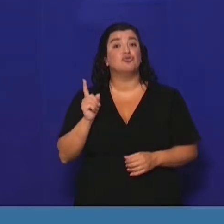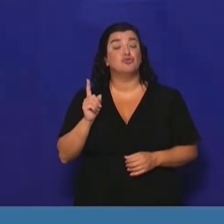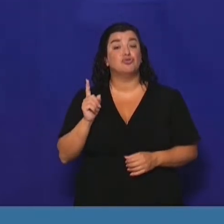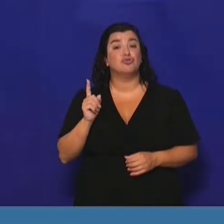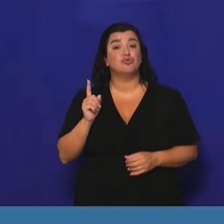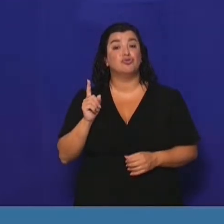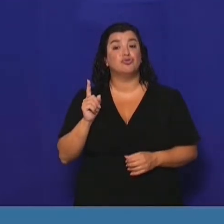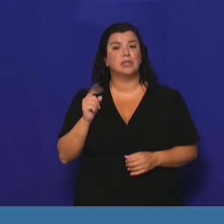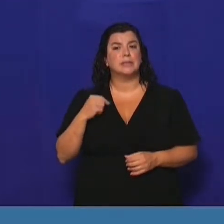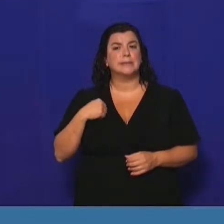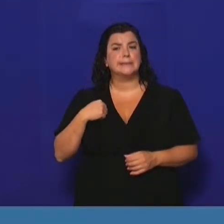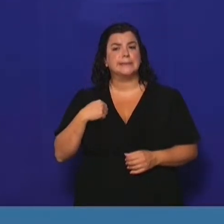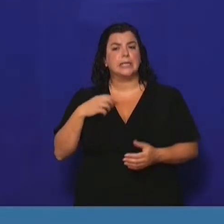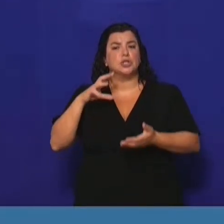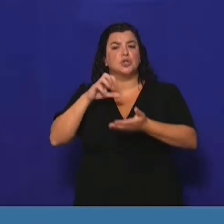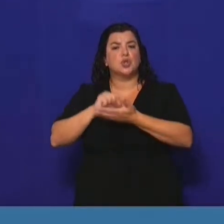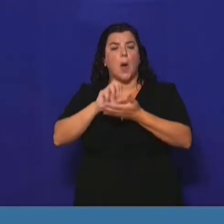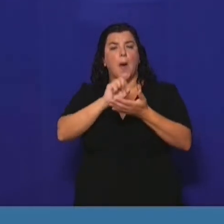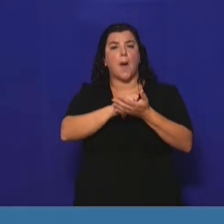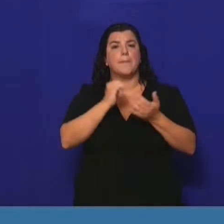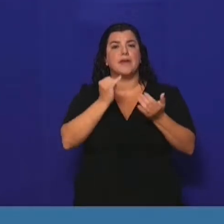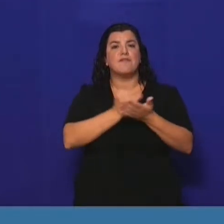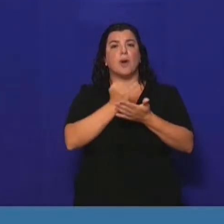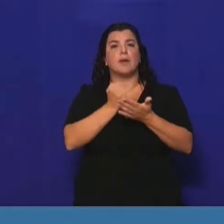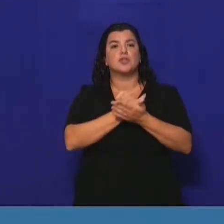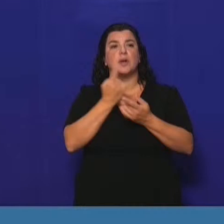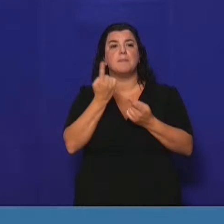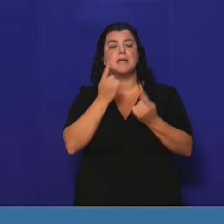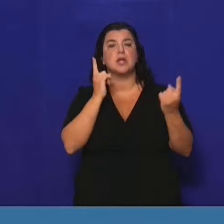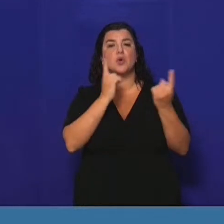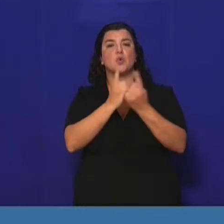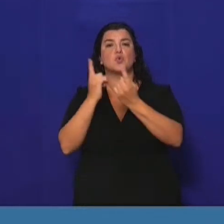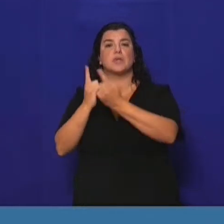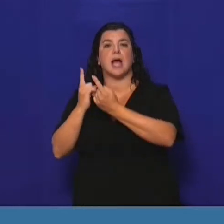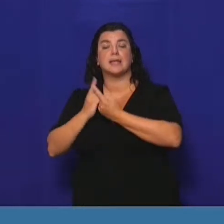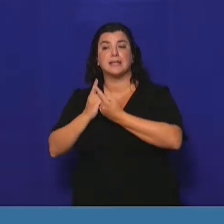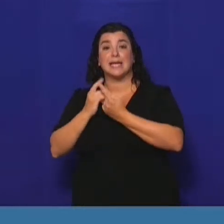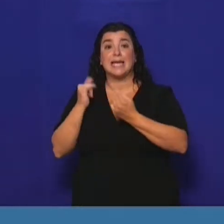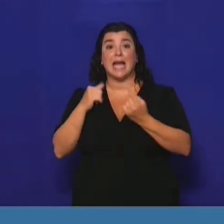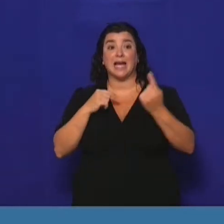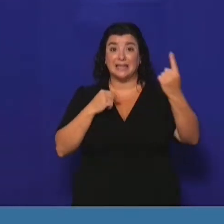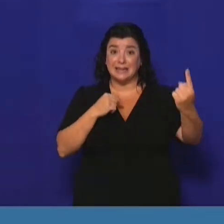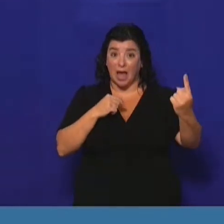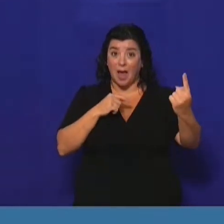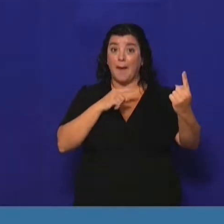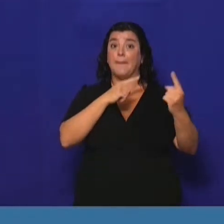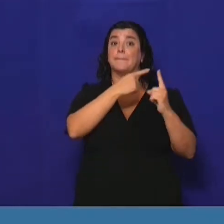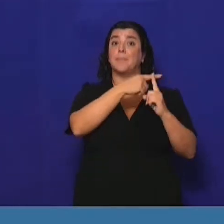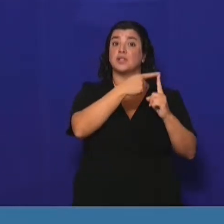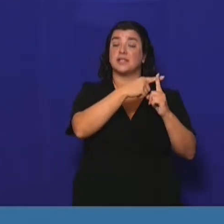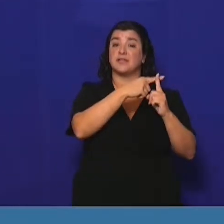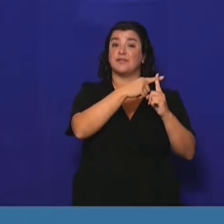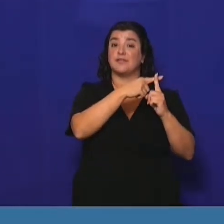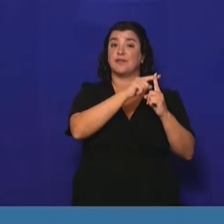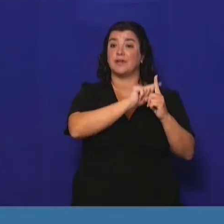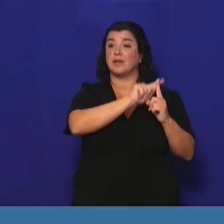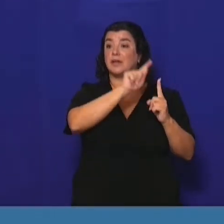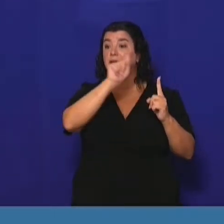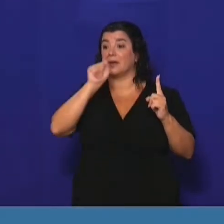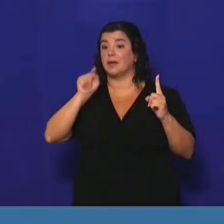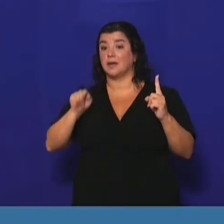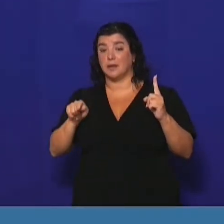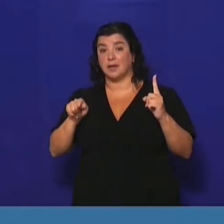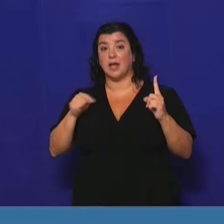inti seta' kellek kuntatt. Jekk persuna jiġi pożittiv, meta nkellmukom aħna mill-case management